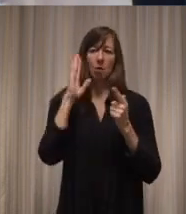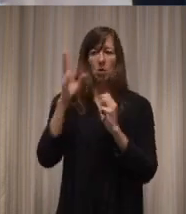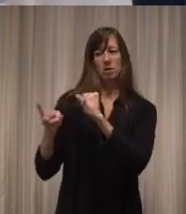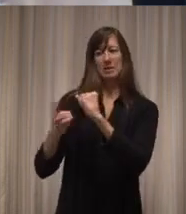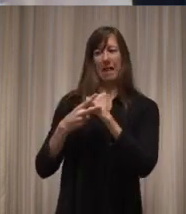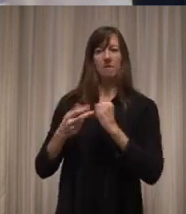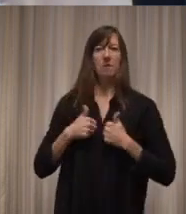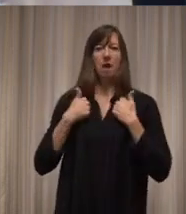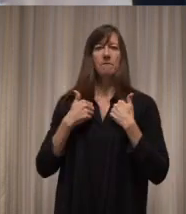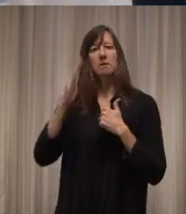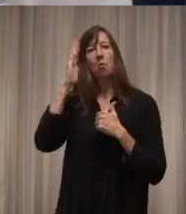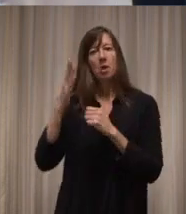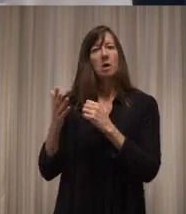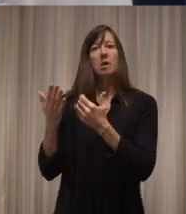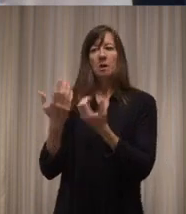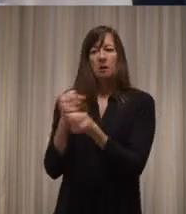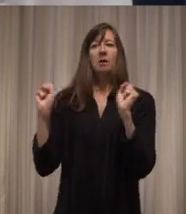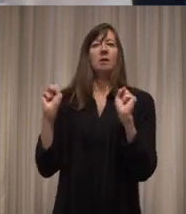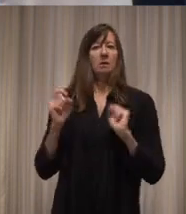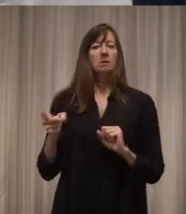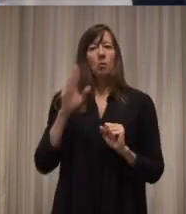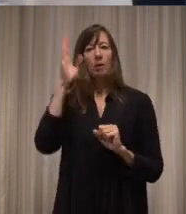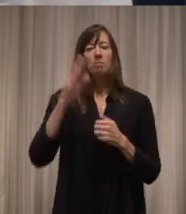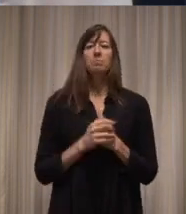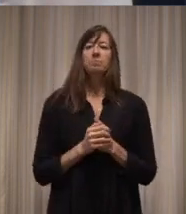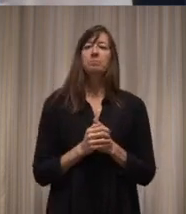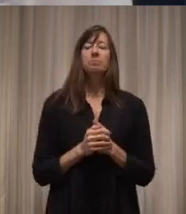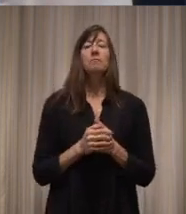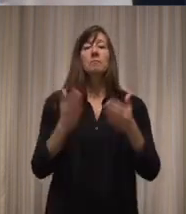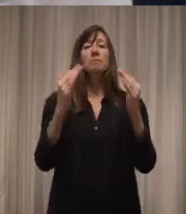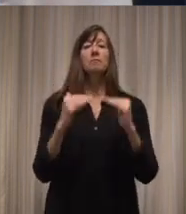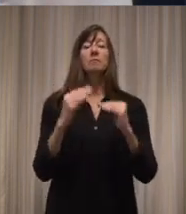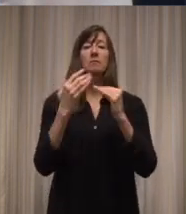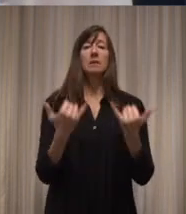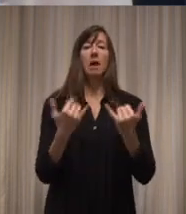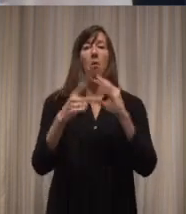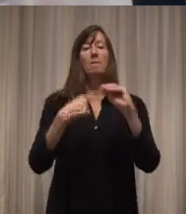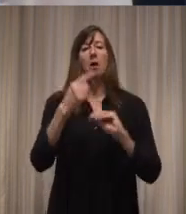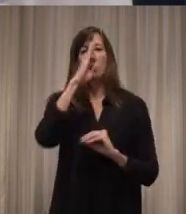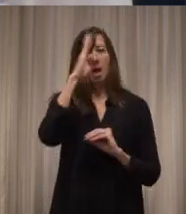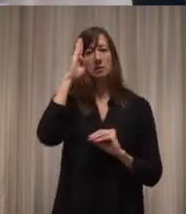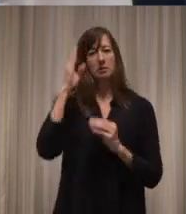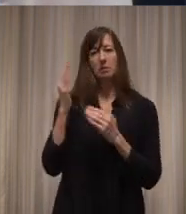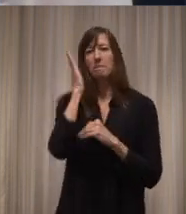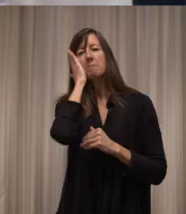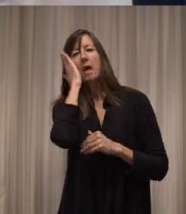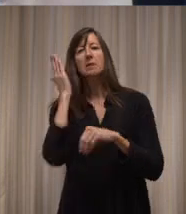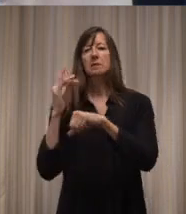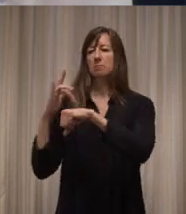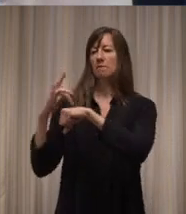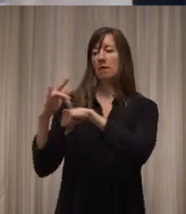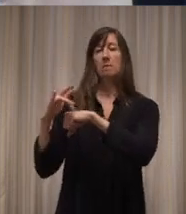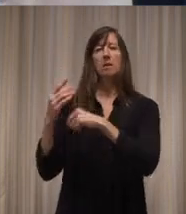In terms of that hospital capacity and treatment capacity, we remain in a good position here, where we have more than